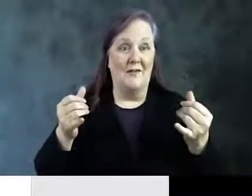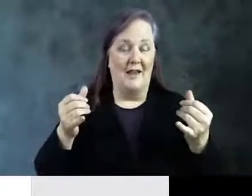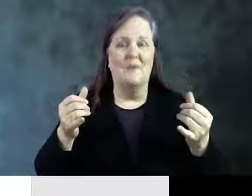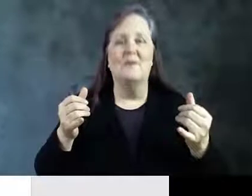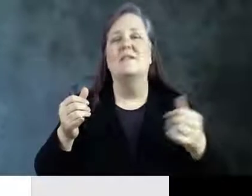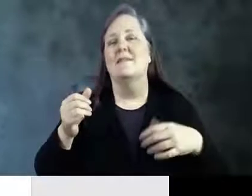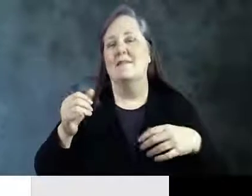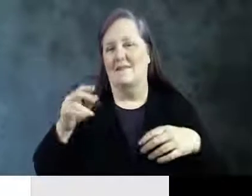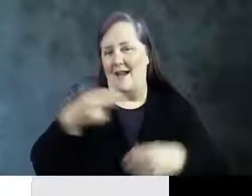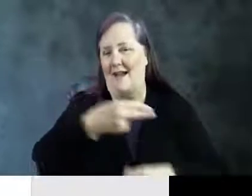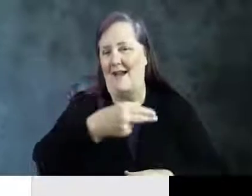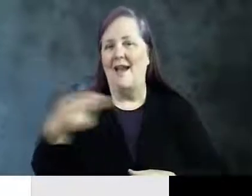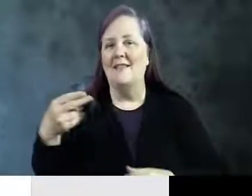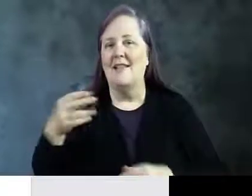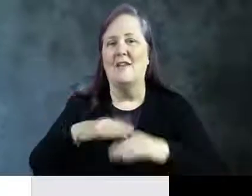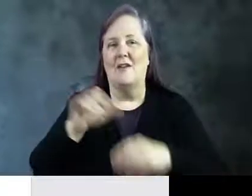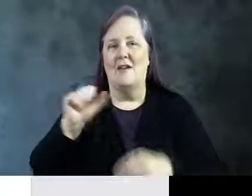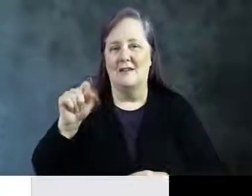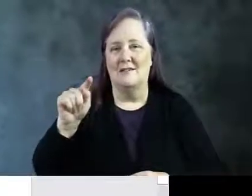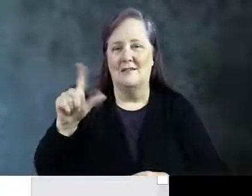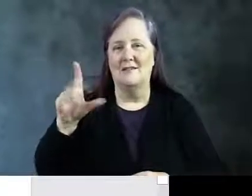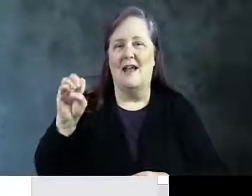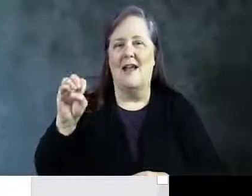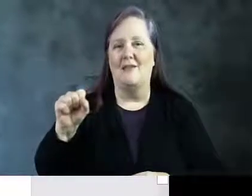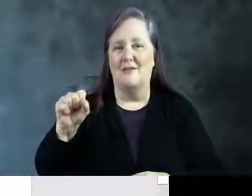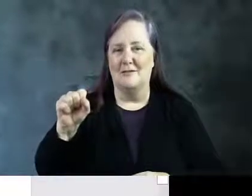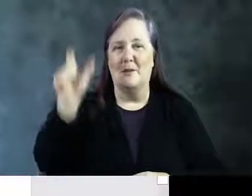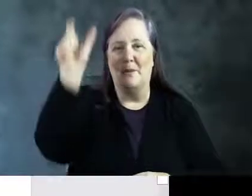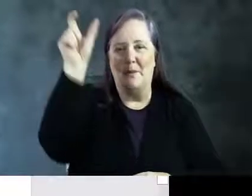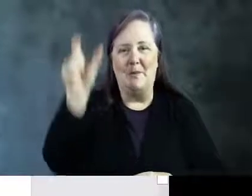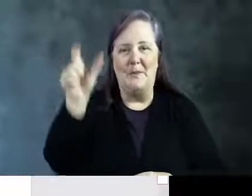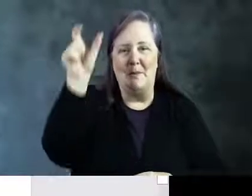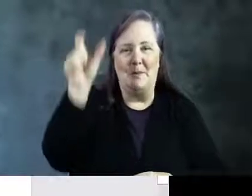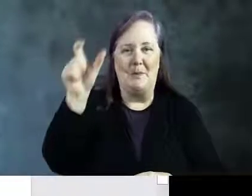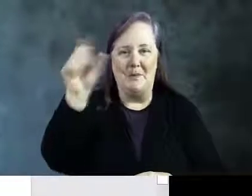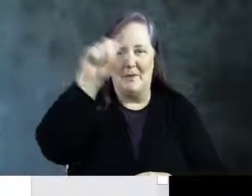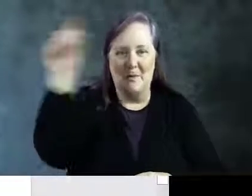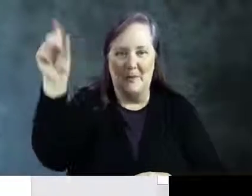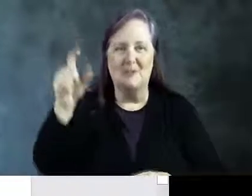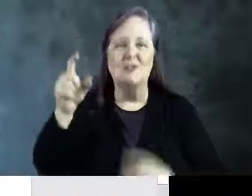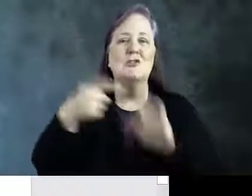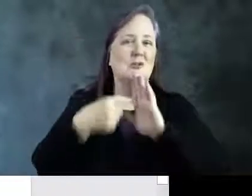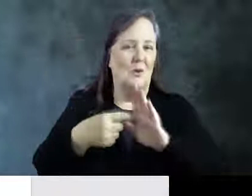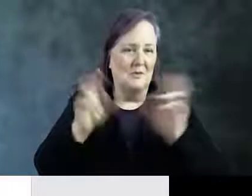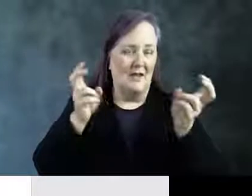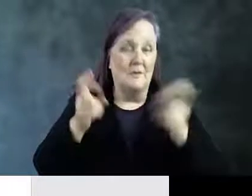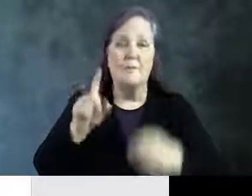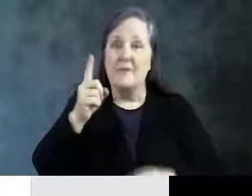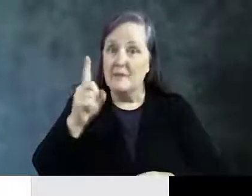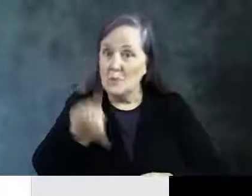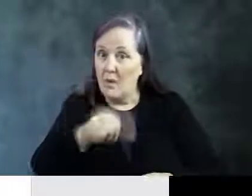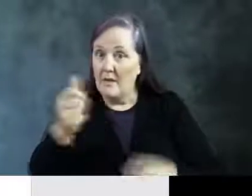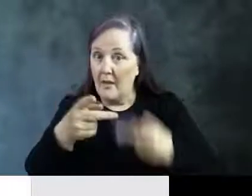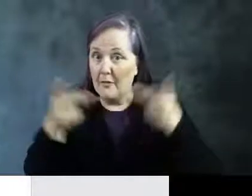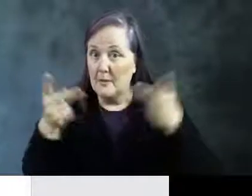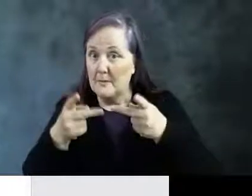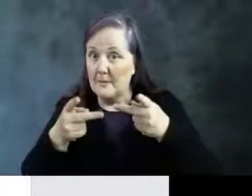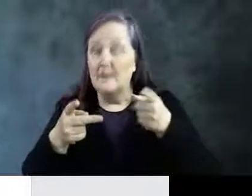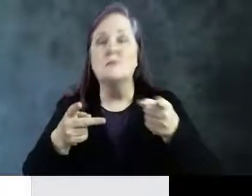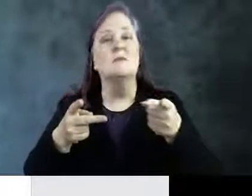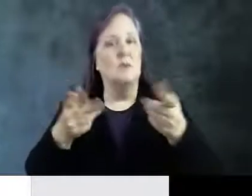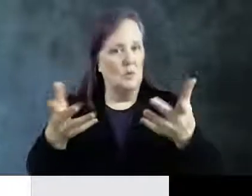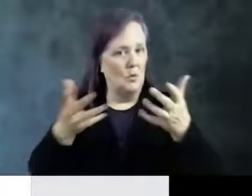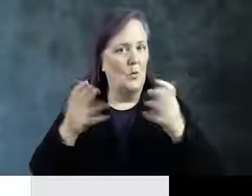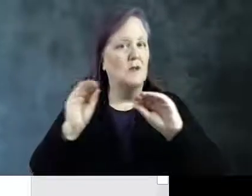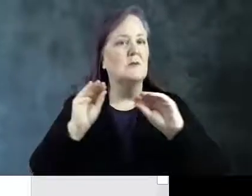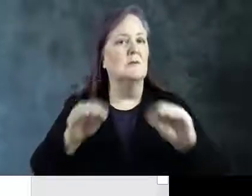highlighting on my styles ribbon that we have a title. There is actually one other place in your document that you do want to put